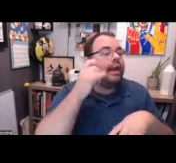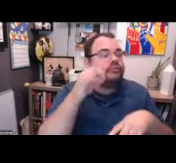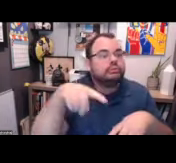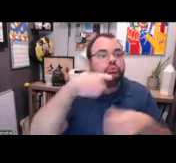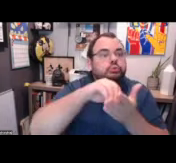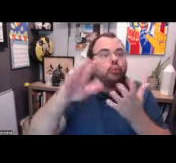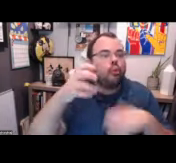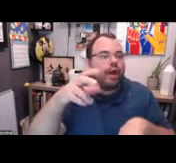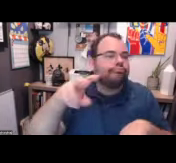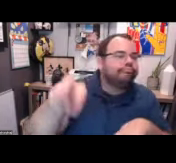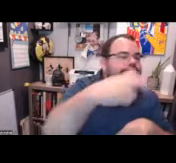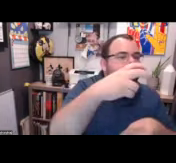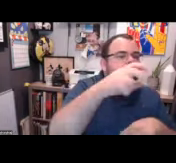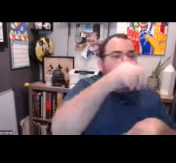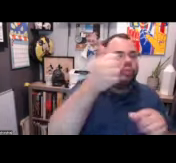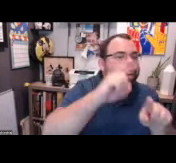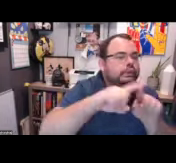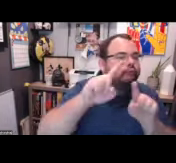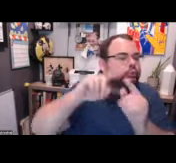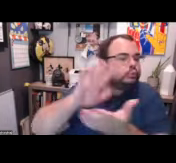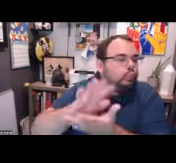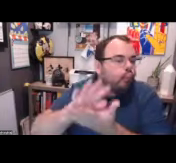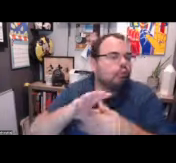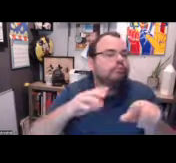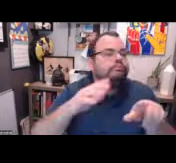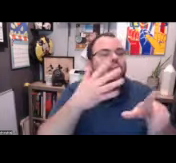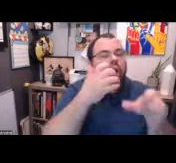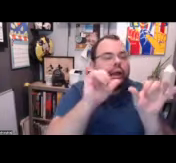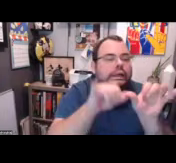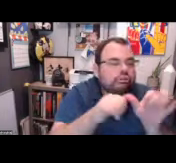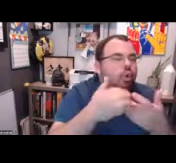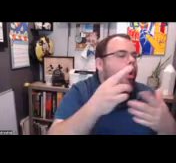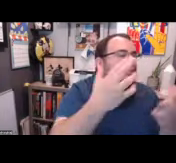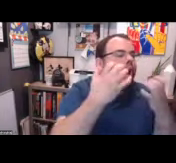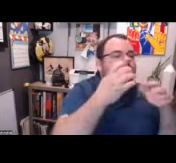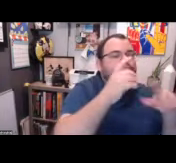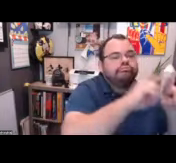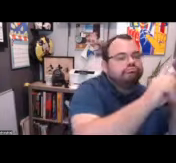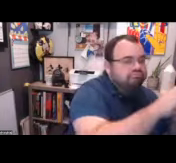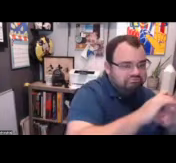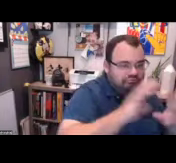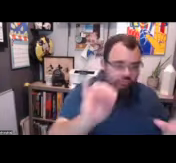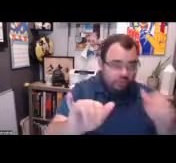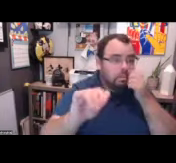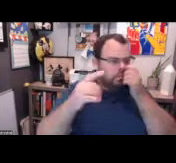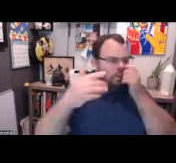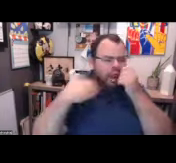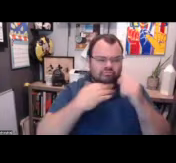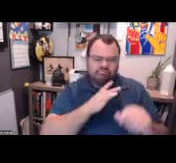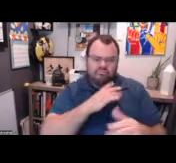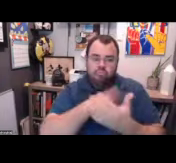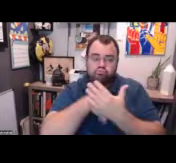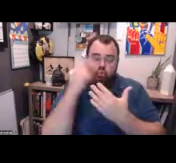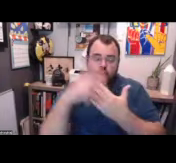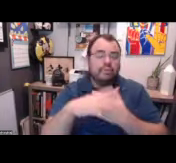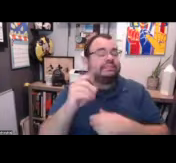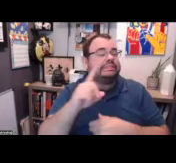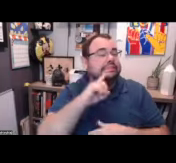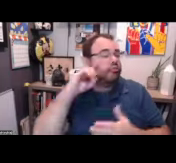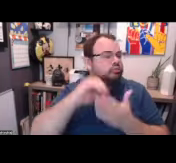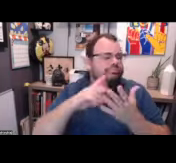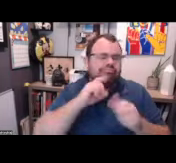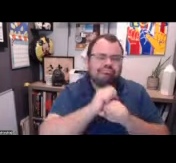support to, like, if a student needed to transfer to different schools or different institutes, wanted to go into engineering, things like that.